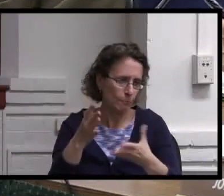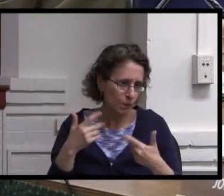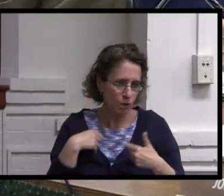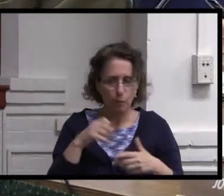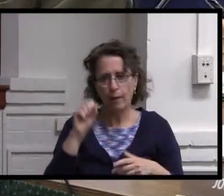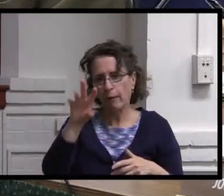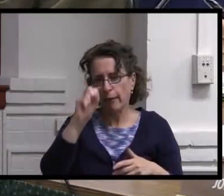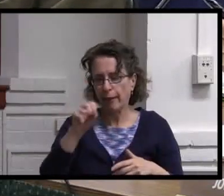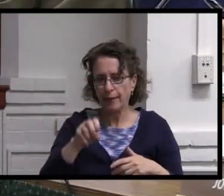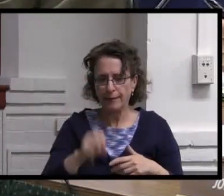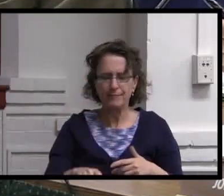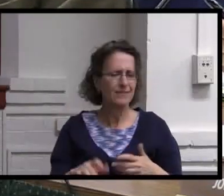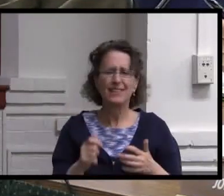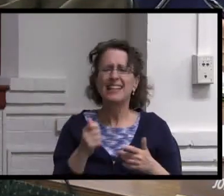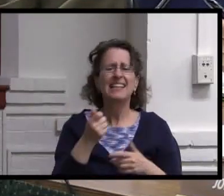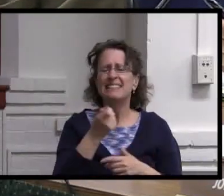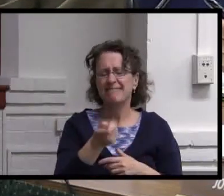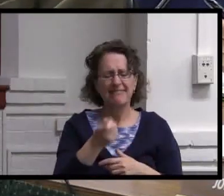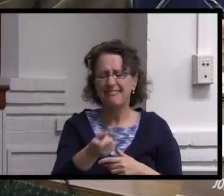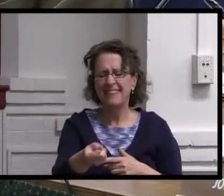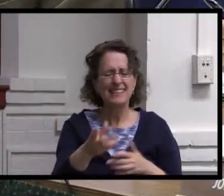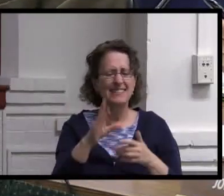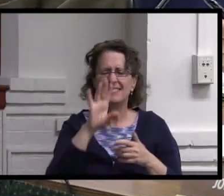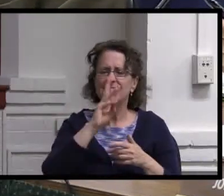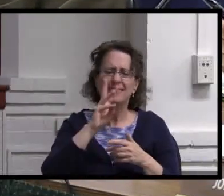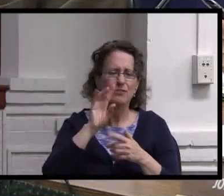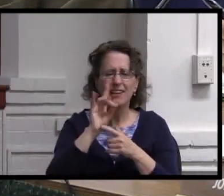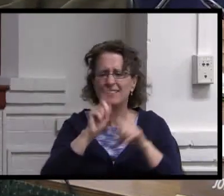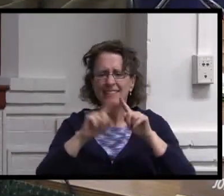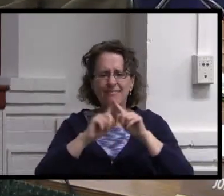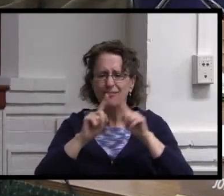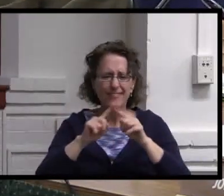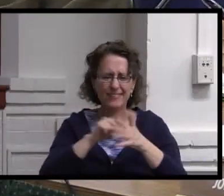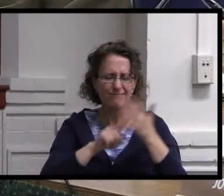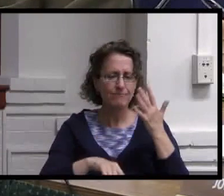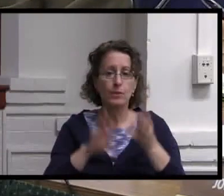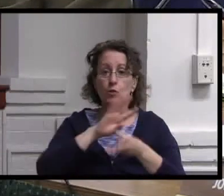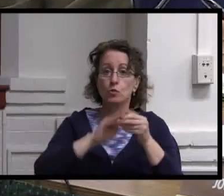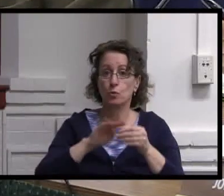it's several small items, six or eight small items, that total